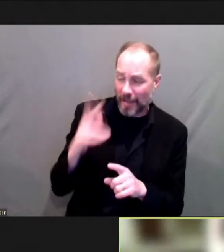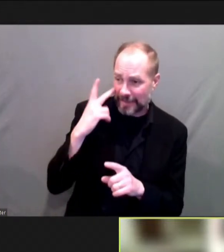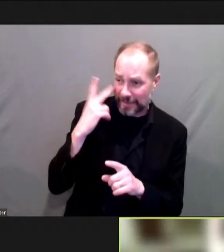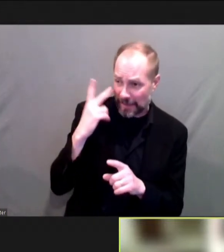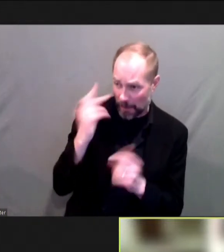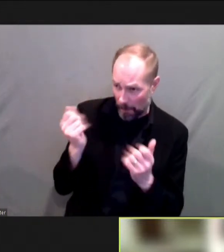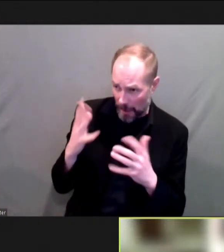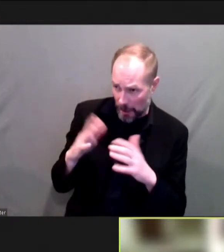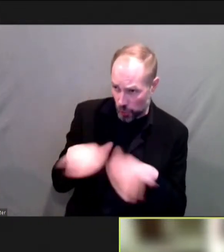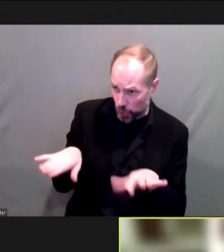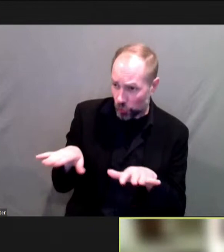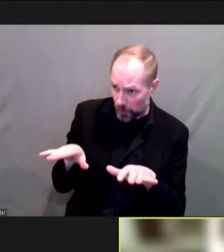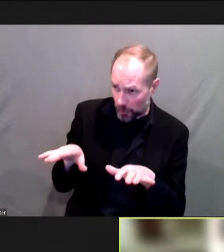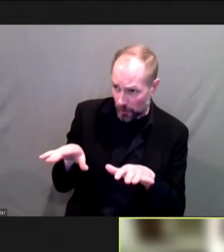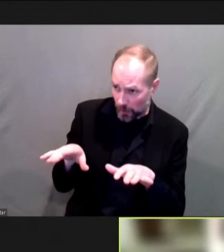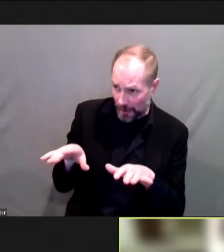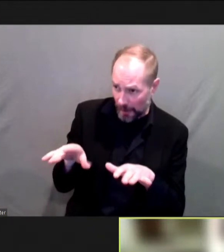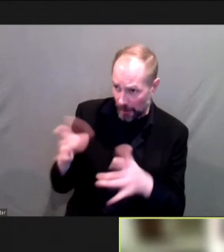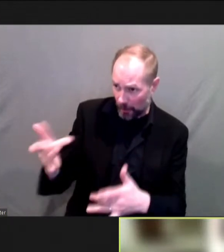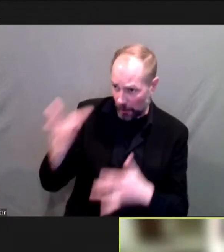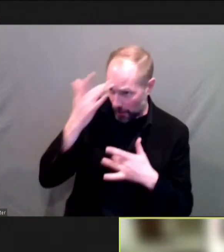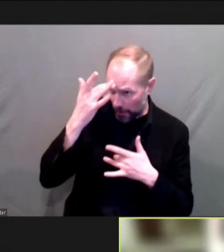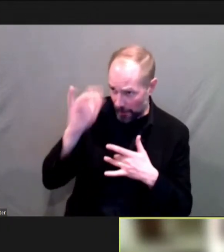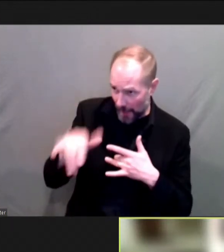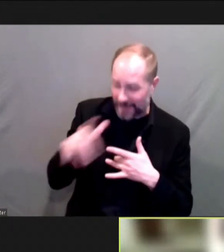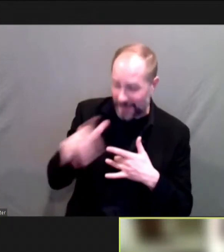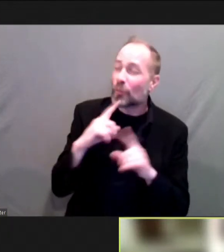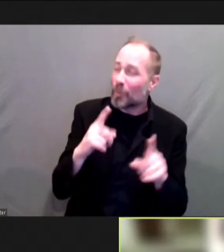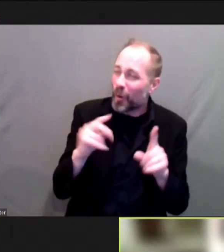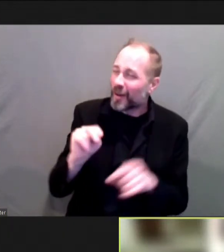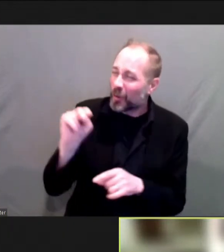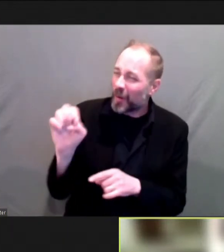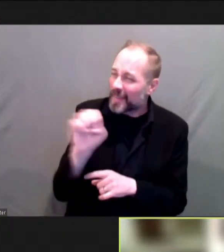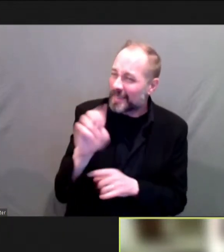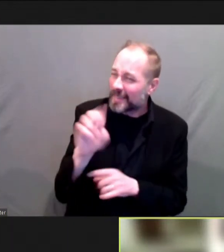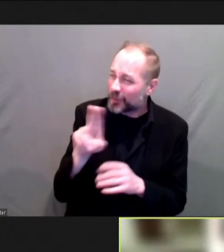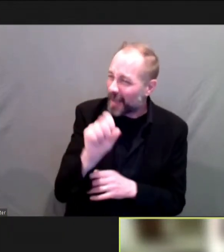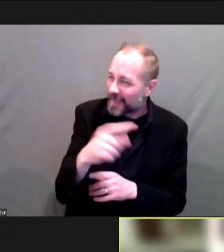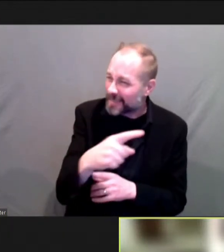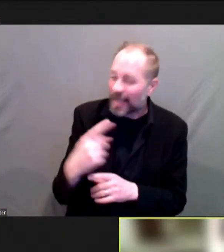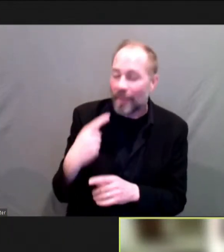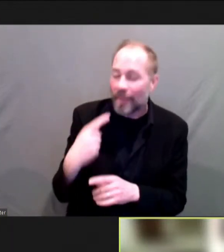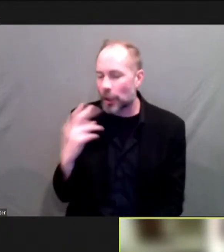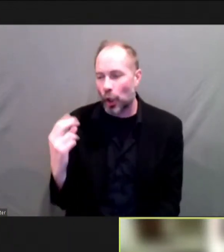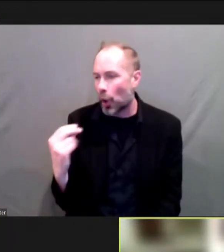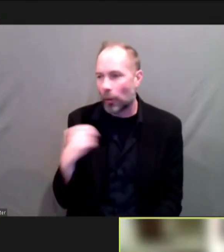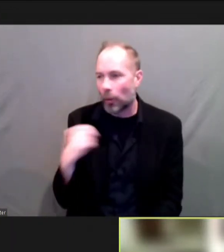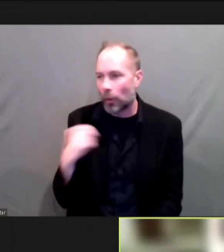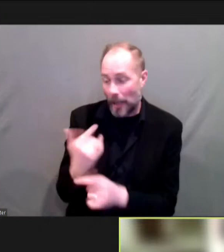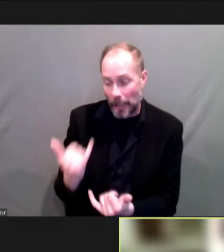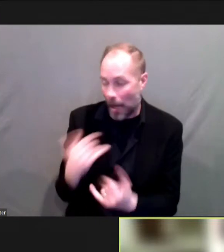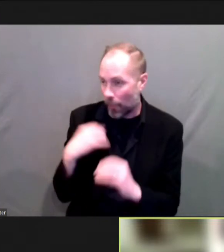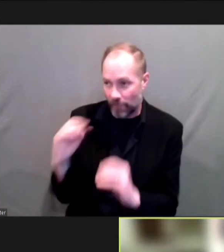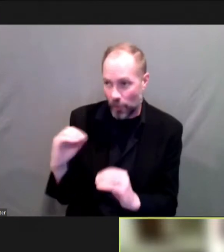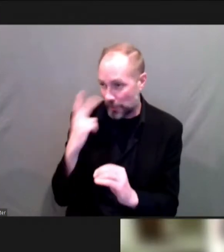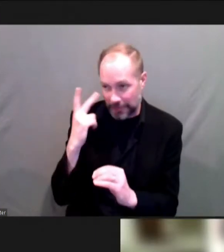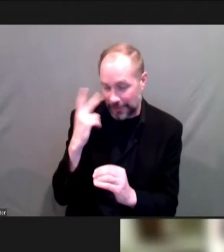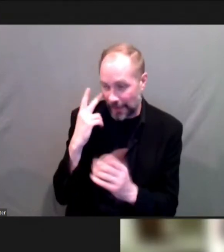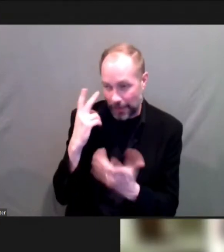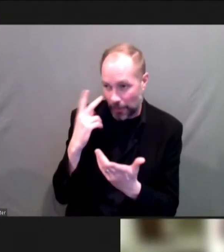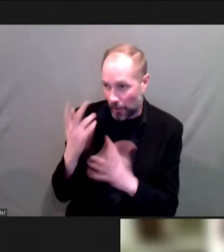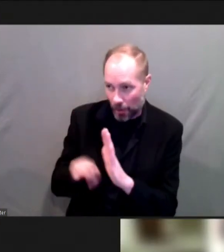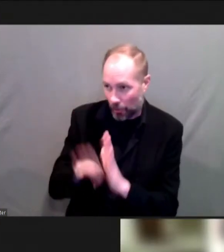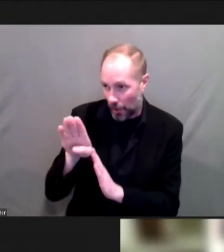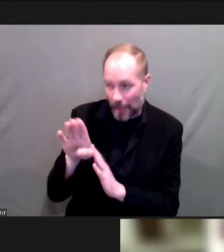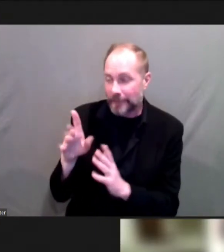cases, as has been reported in the Northeast United States, and they told me they had not at this point. And